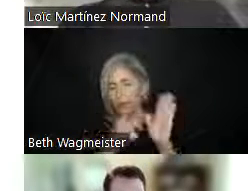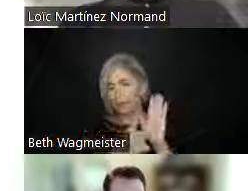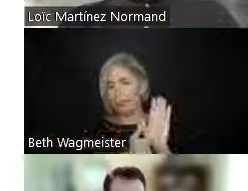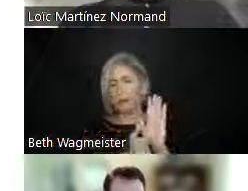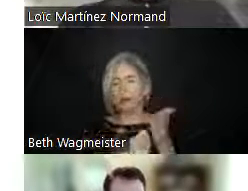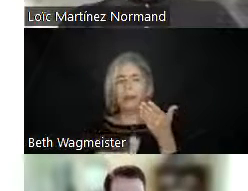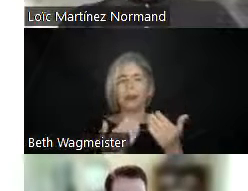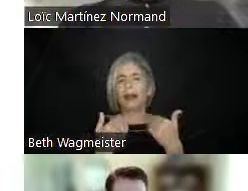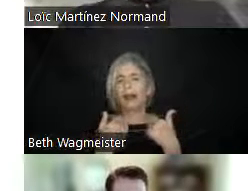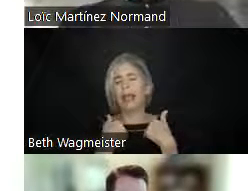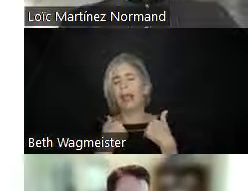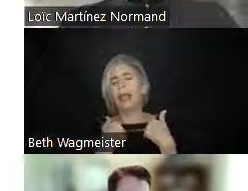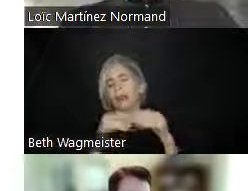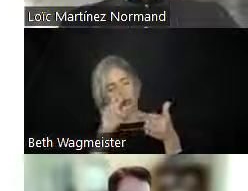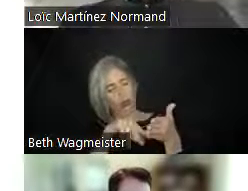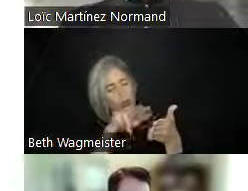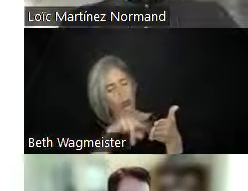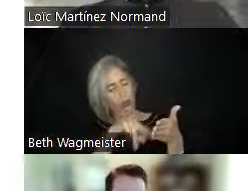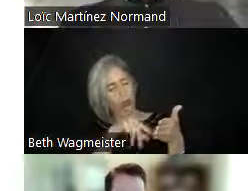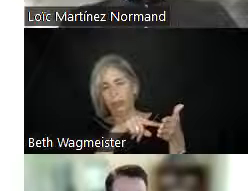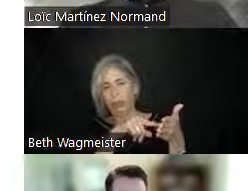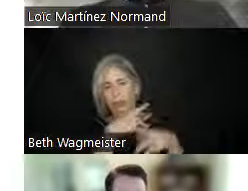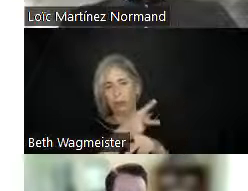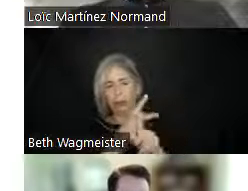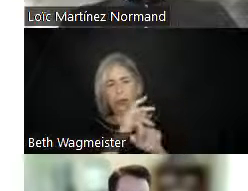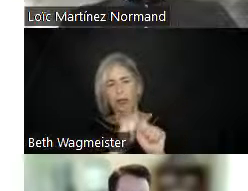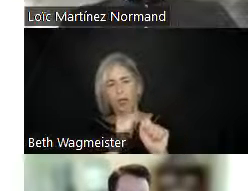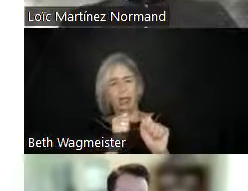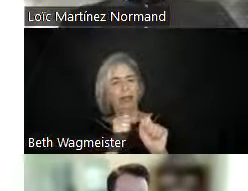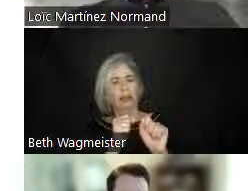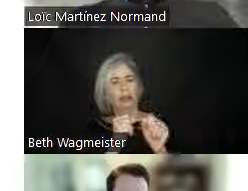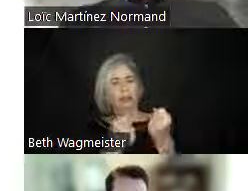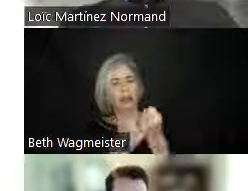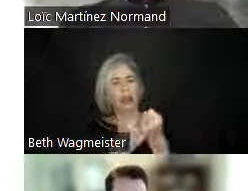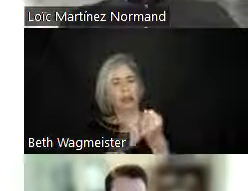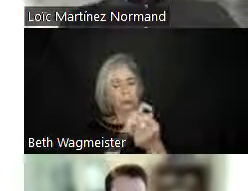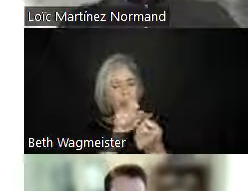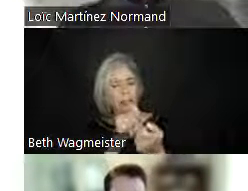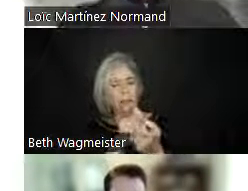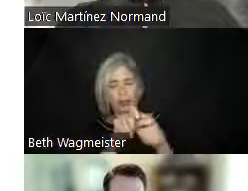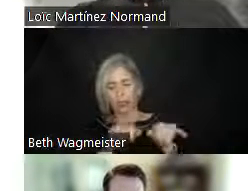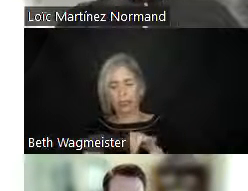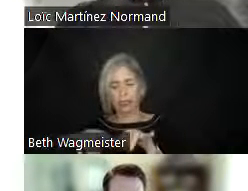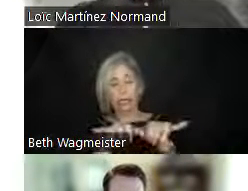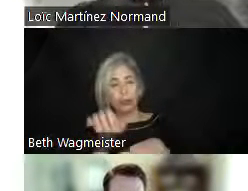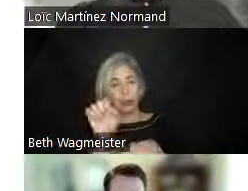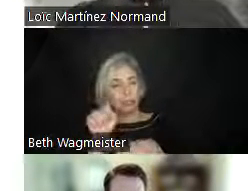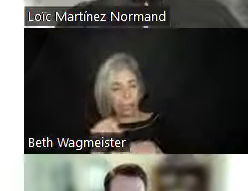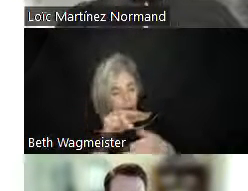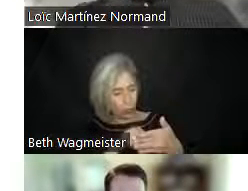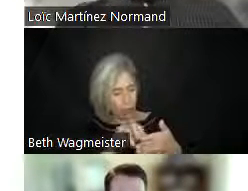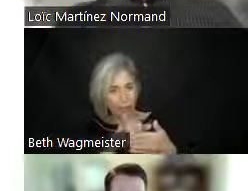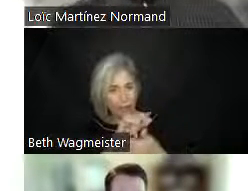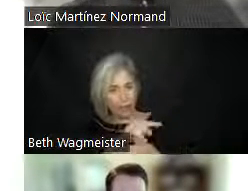might be able to read that a product conforms or supports a particular standard.